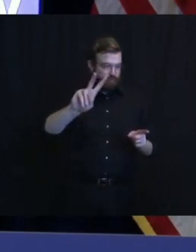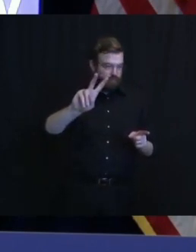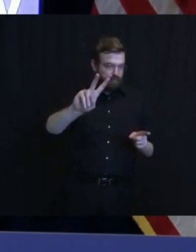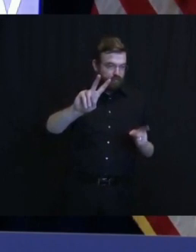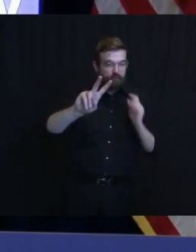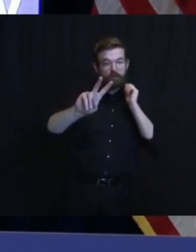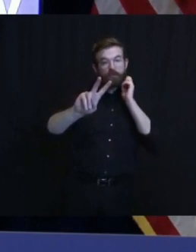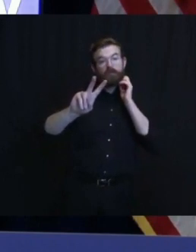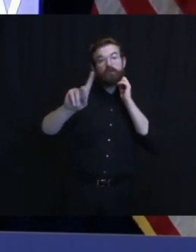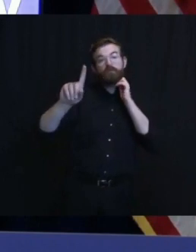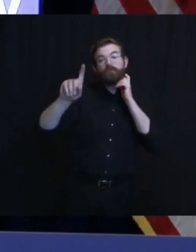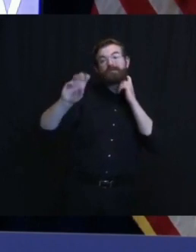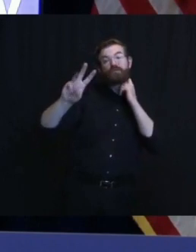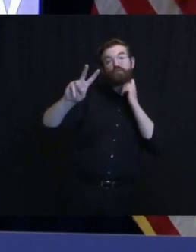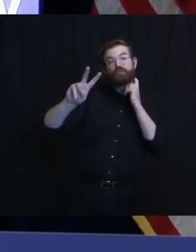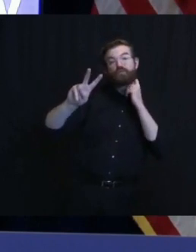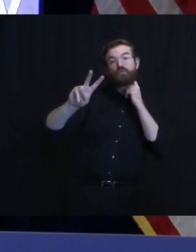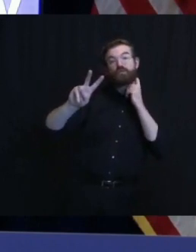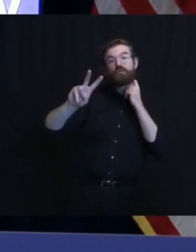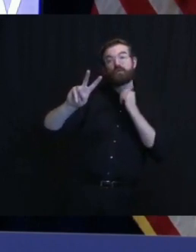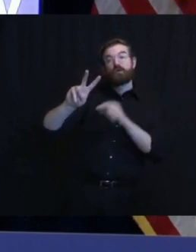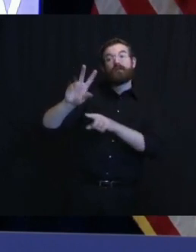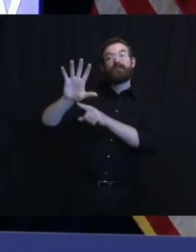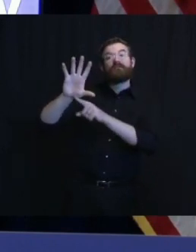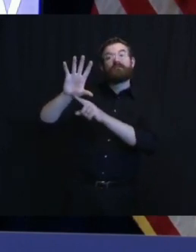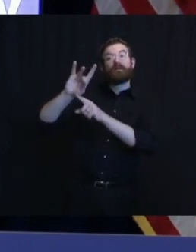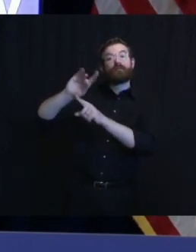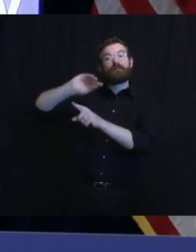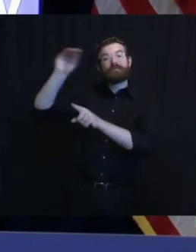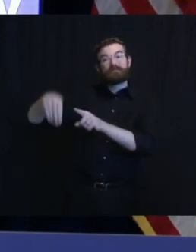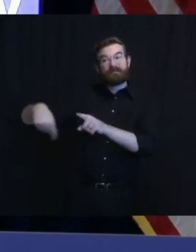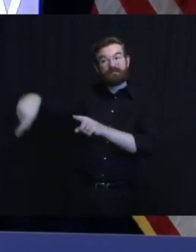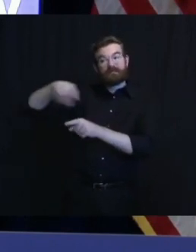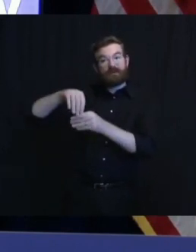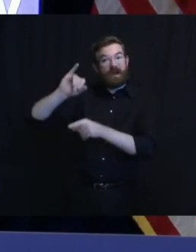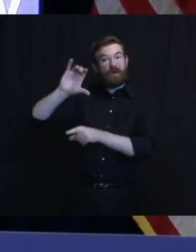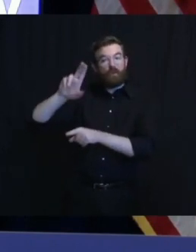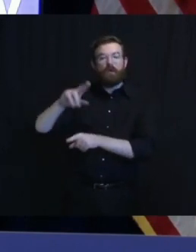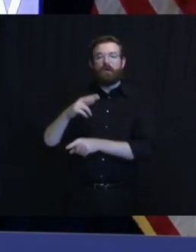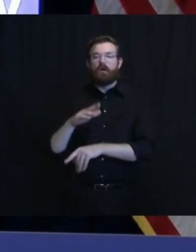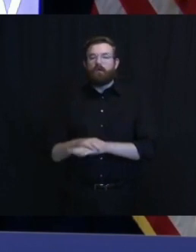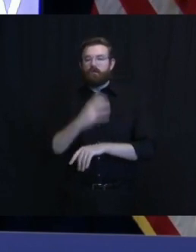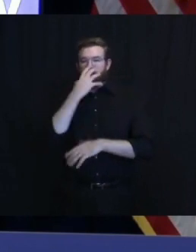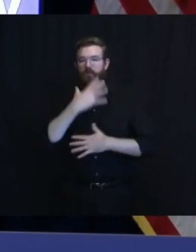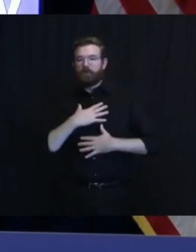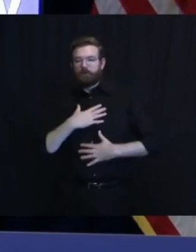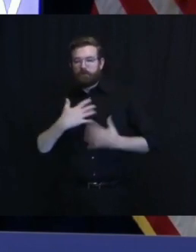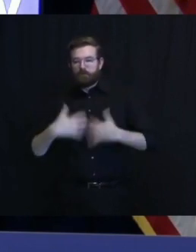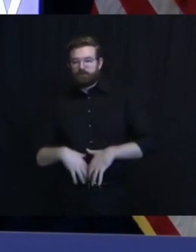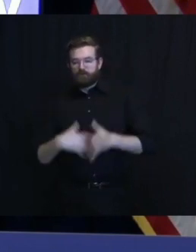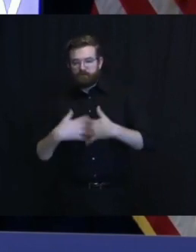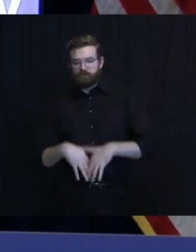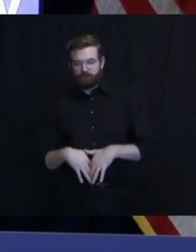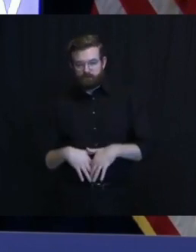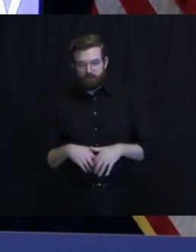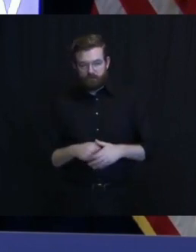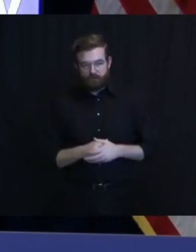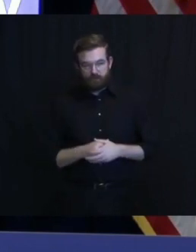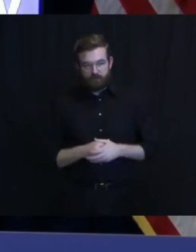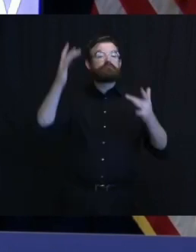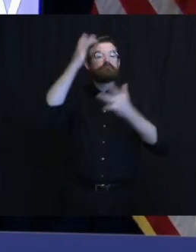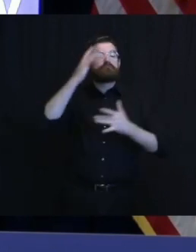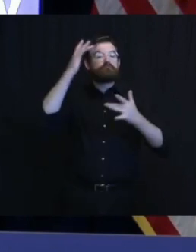Fortunately, today there are no new reports of multisystem inflammatory syndrome. The governor reviewed the new cases and deaths reported